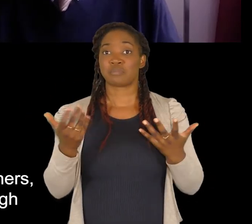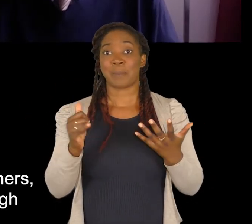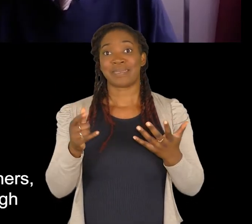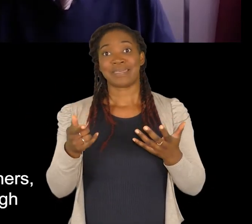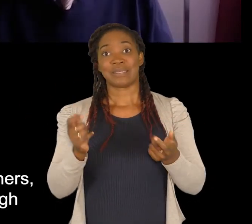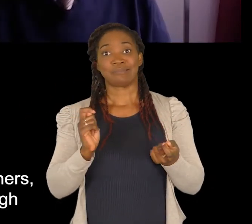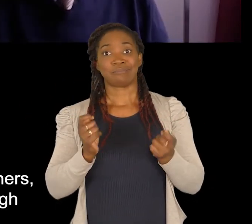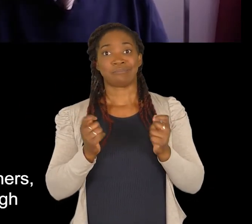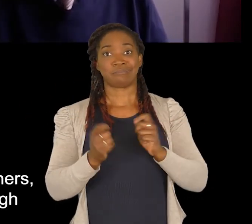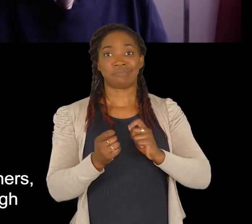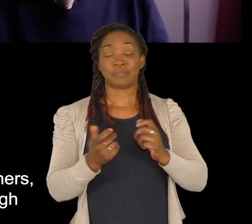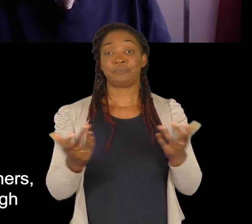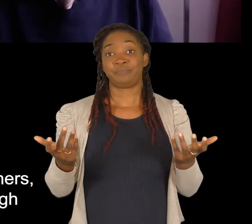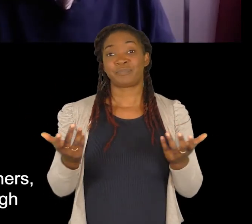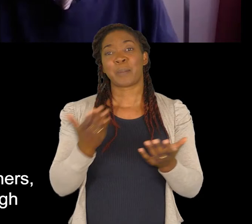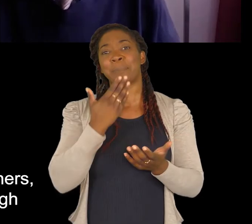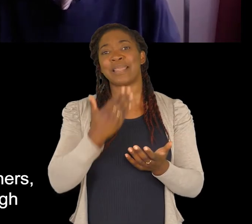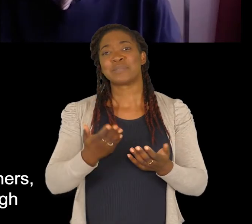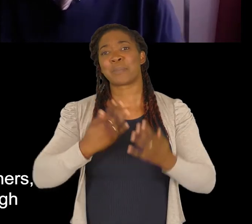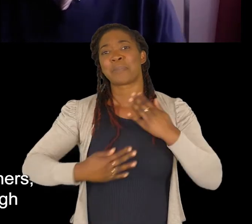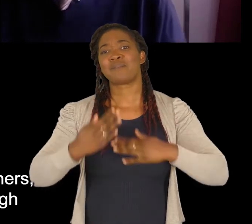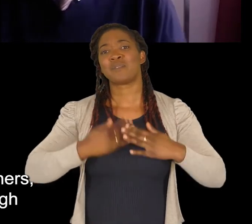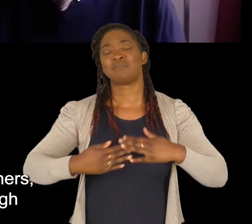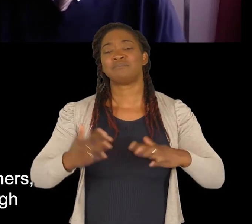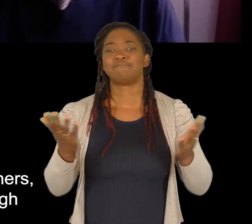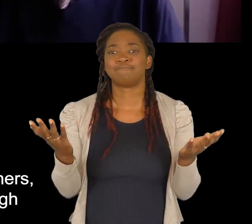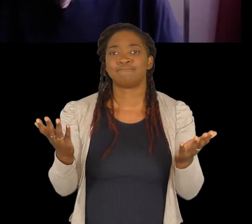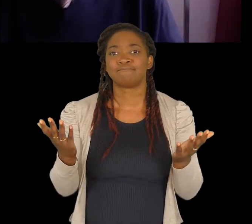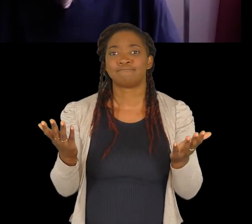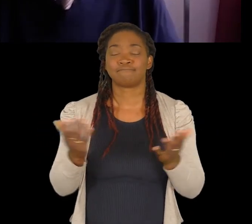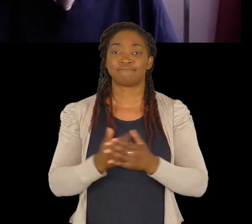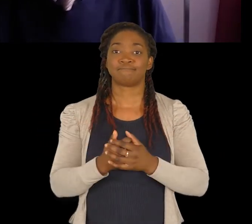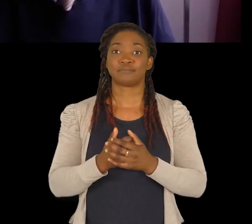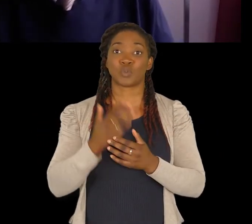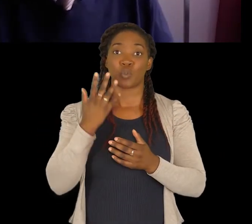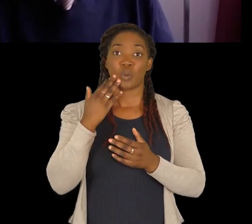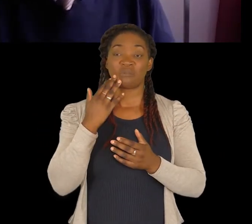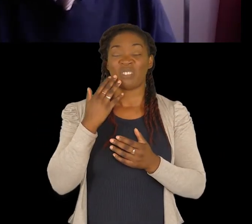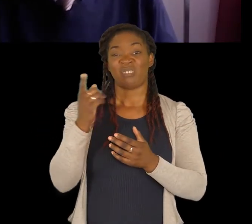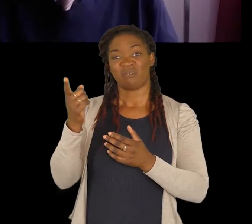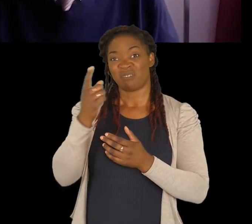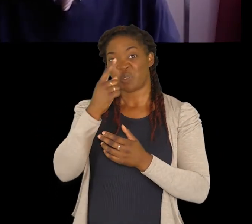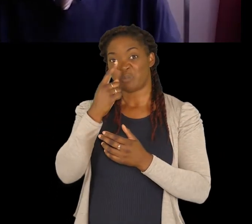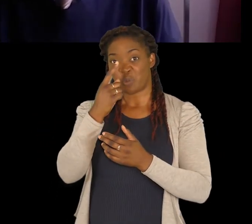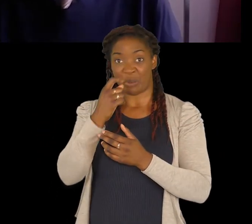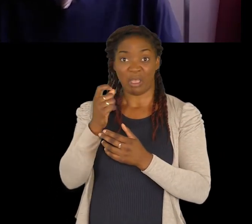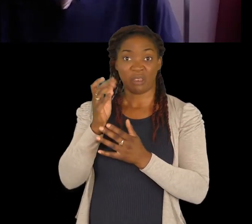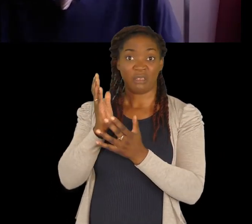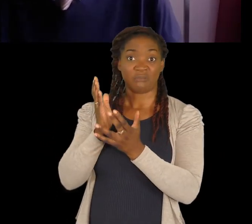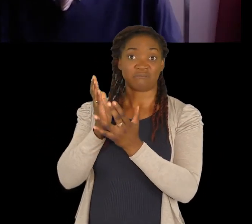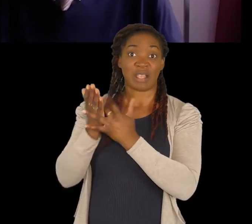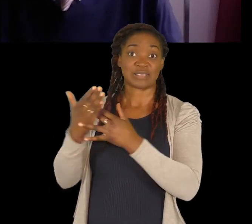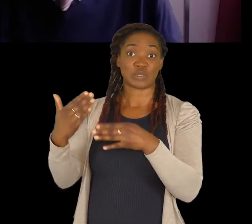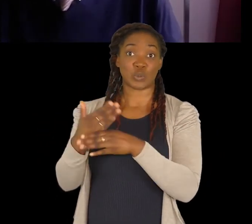through accommodations from others, just being patient or mindful, right through to reaching out to access to work,